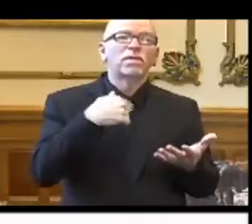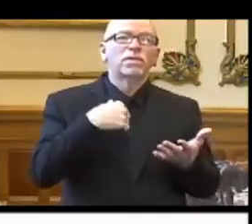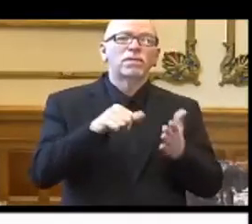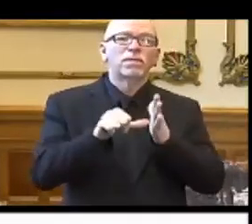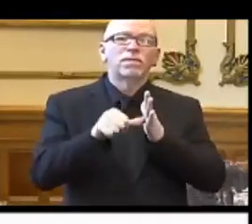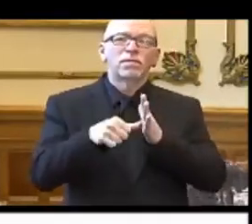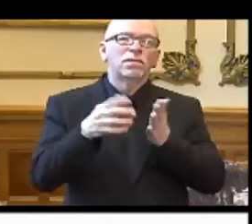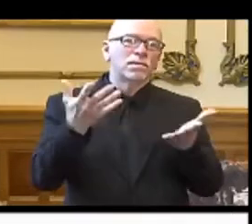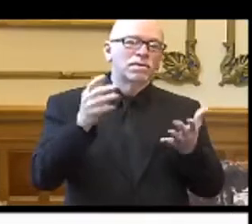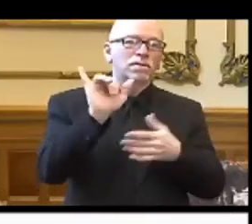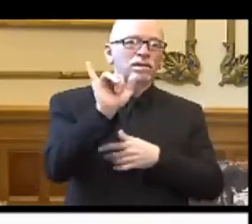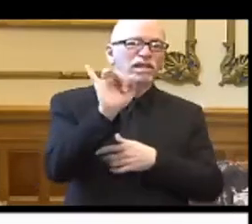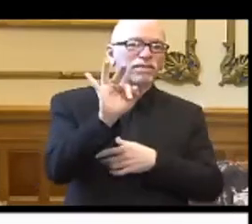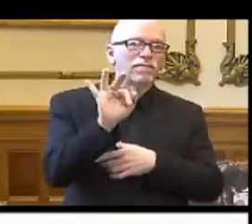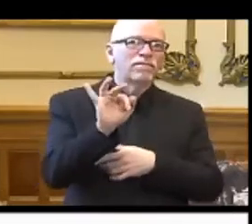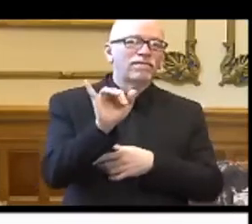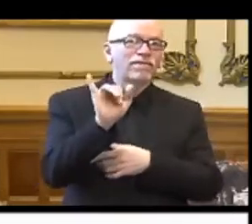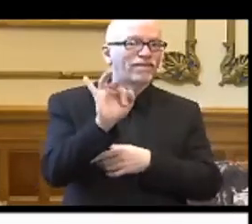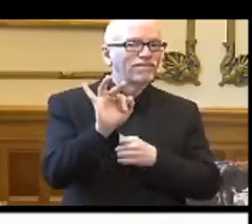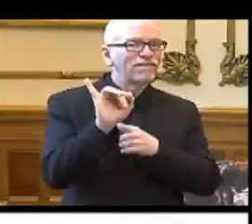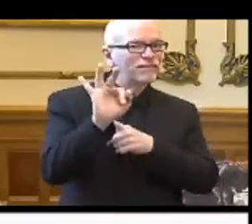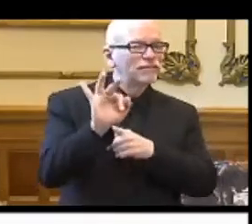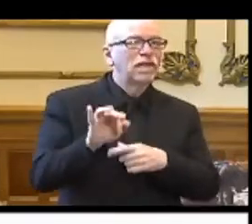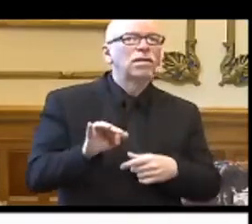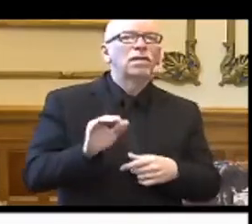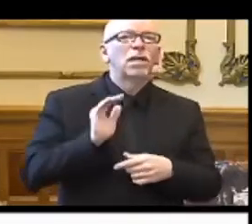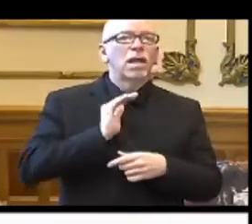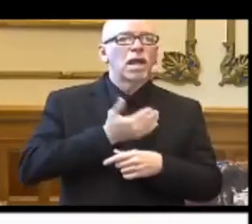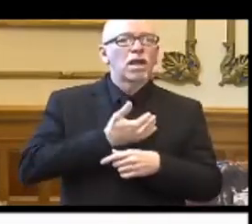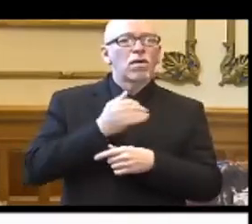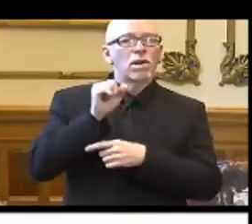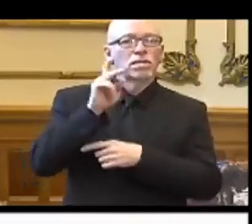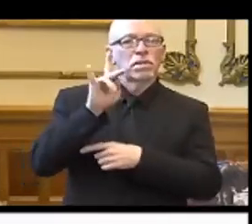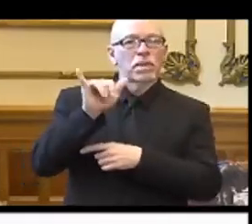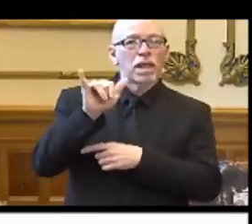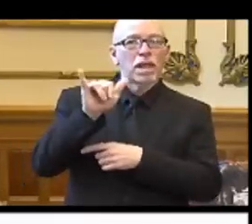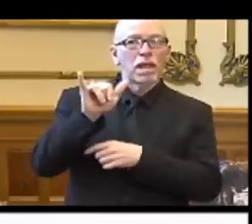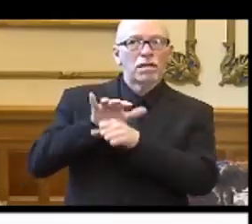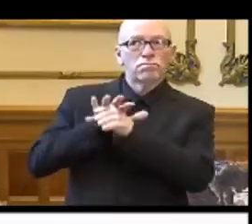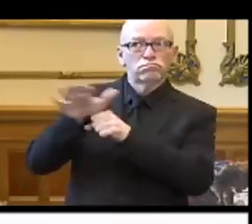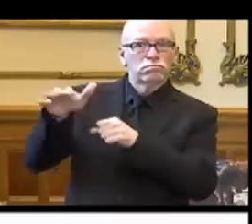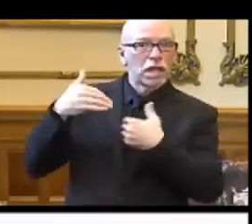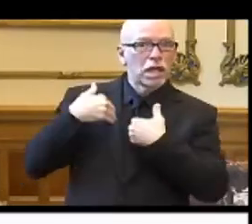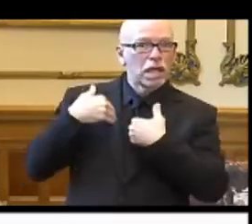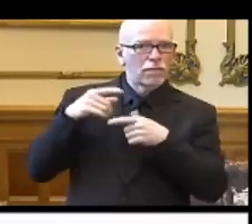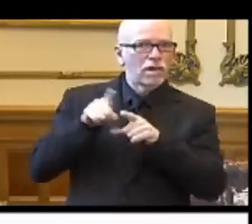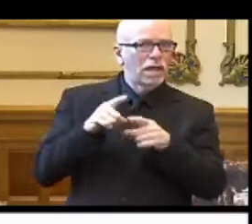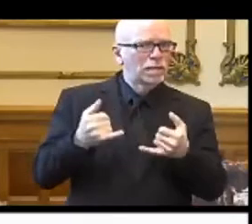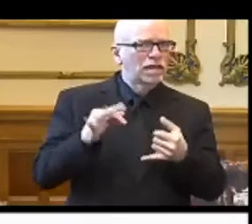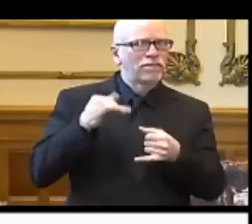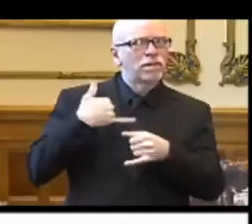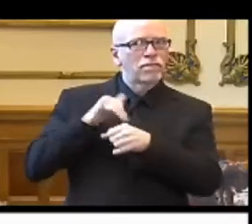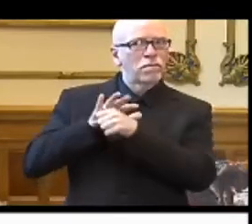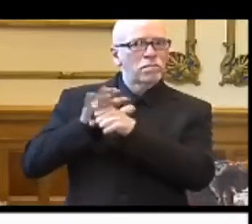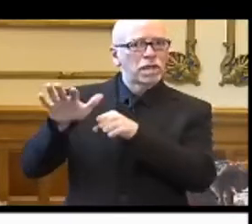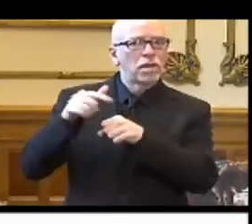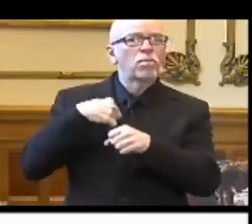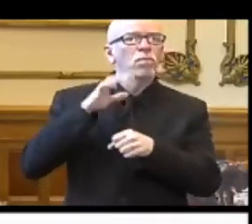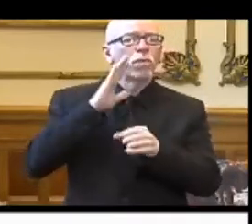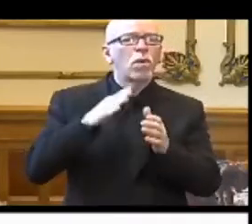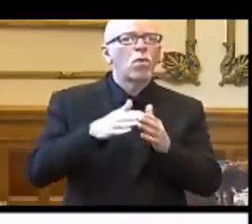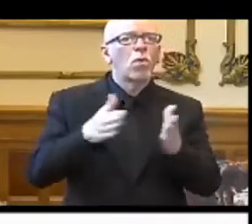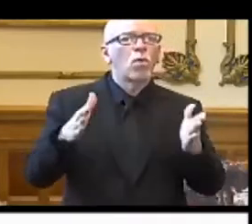underline if a few times, if our supply inventory holds up as it is now, we'll open up those elective